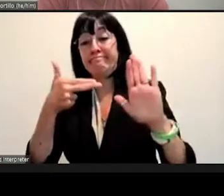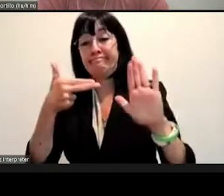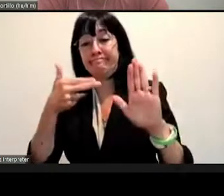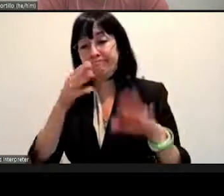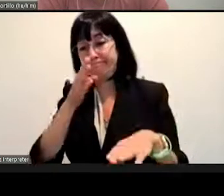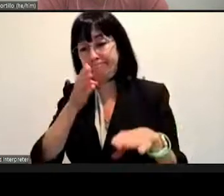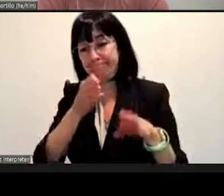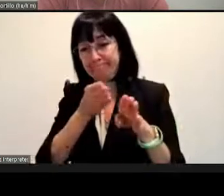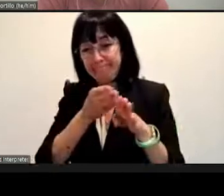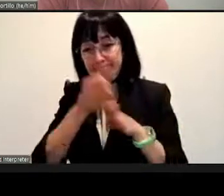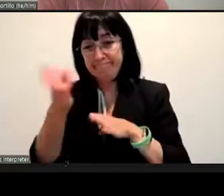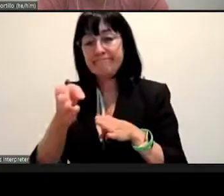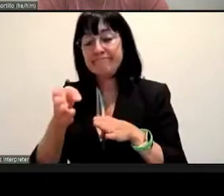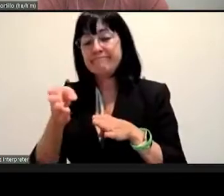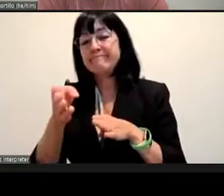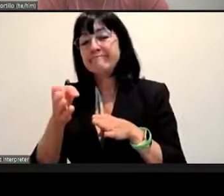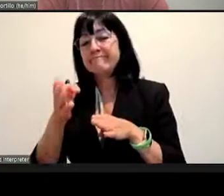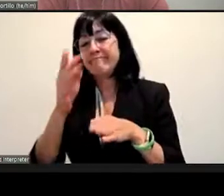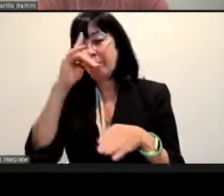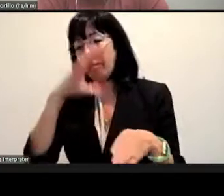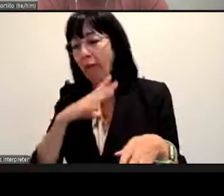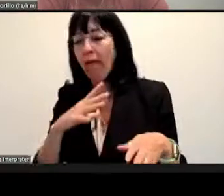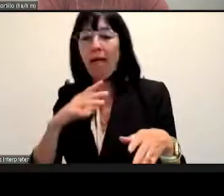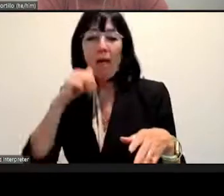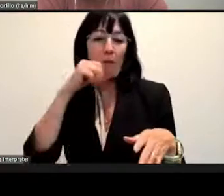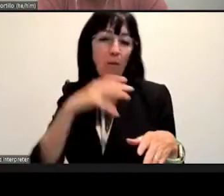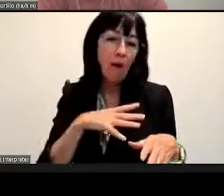Stop being a hypocrite.